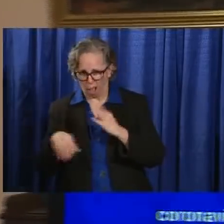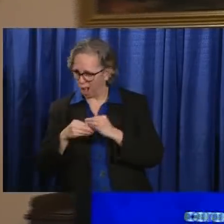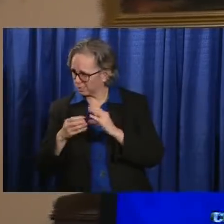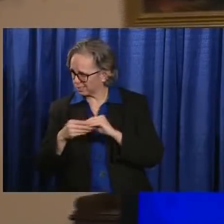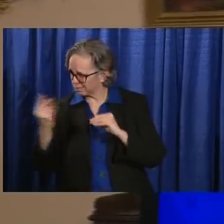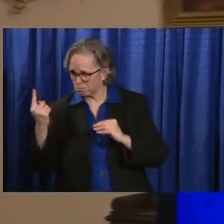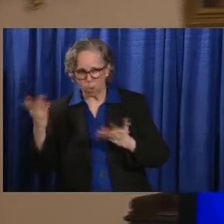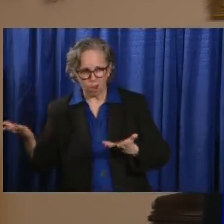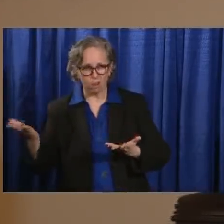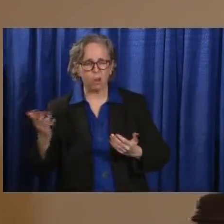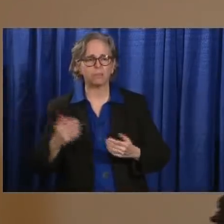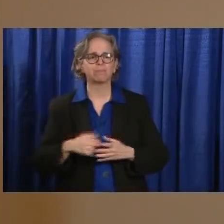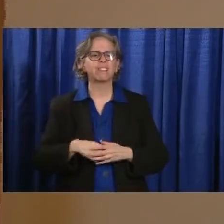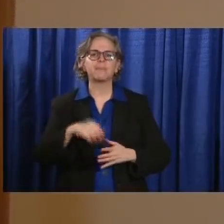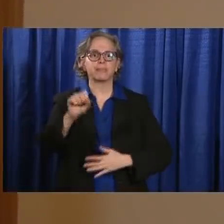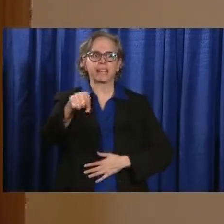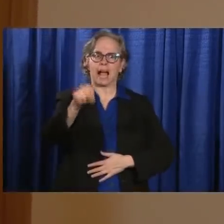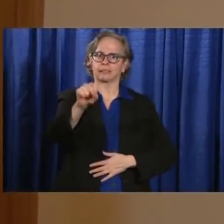So I do.